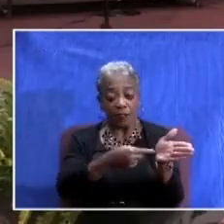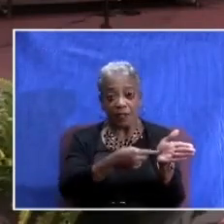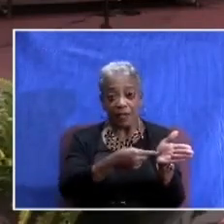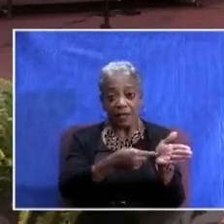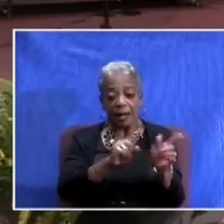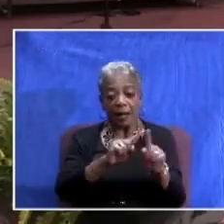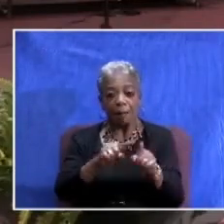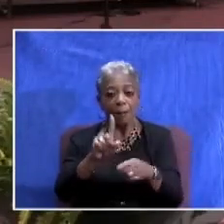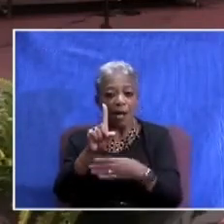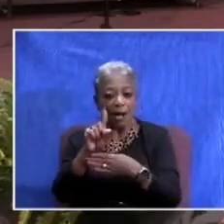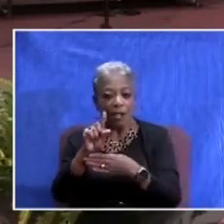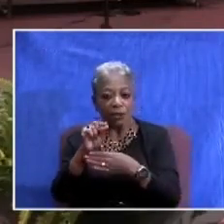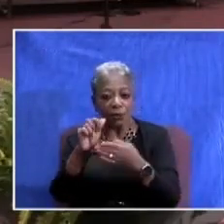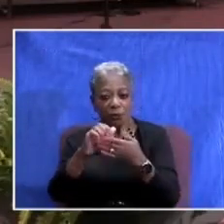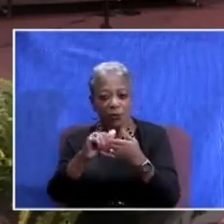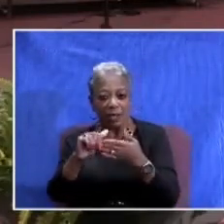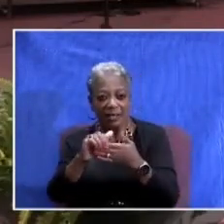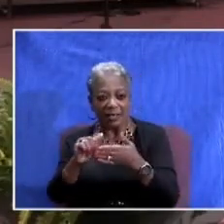$20 bill